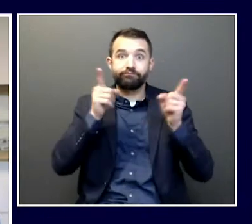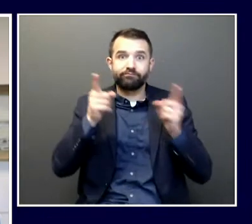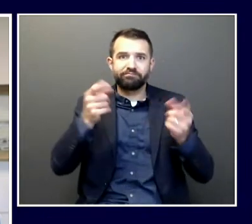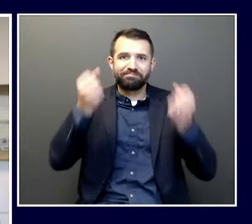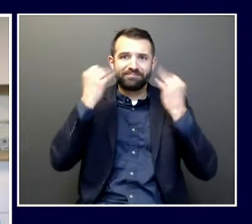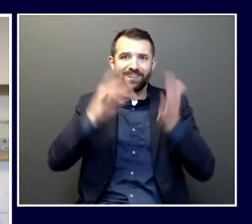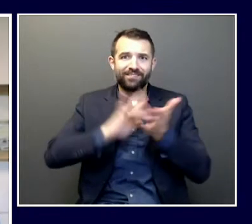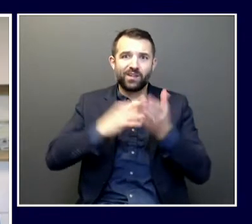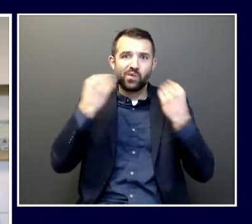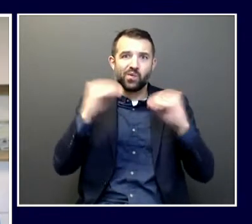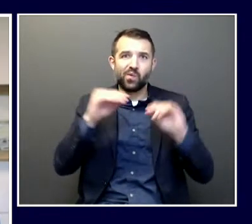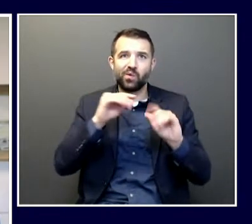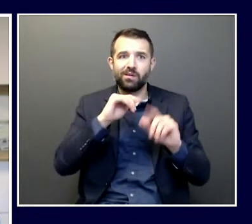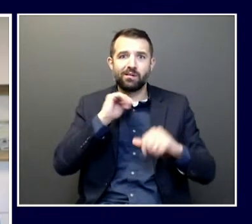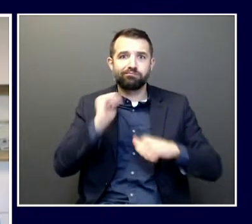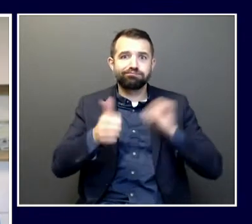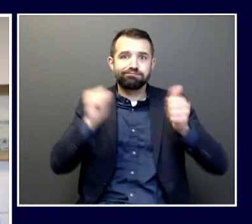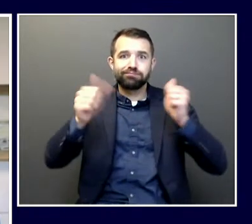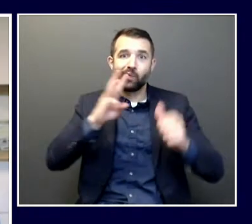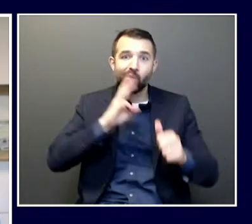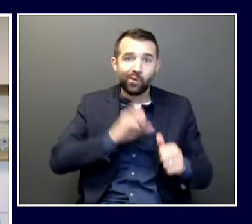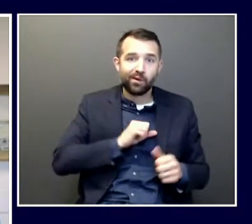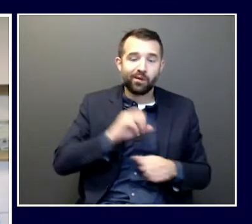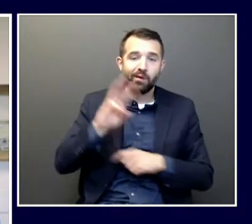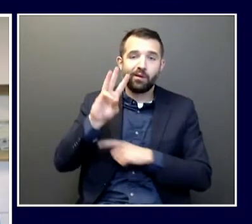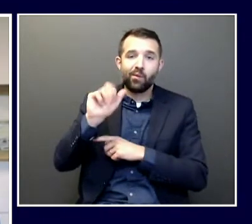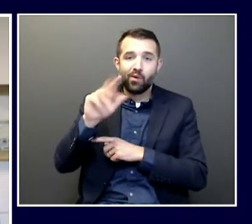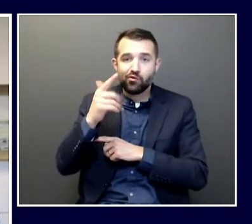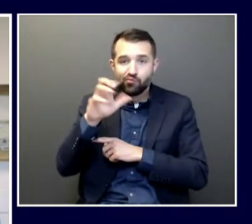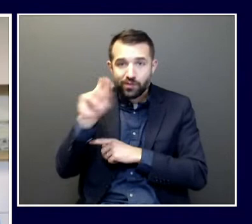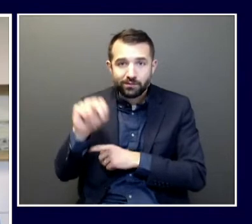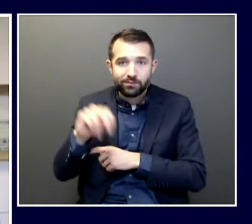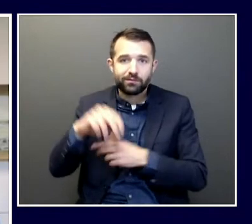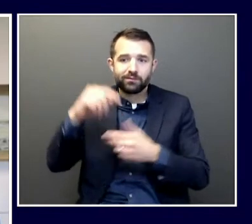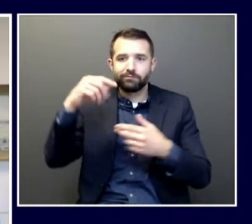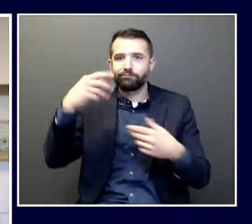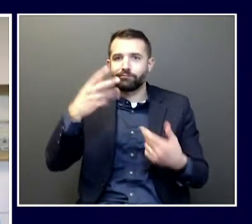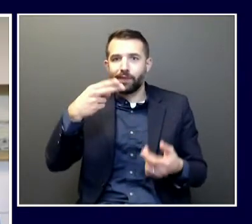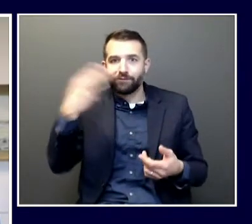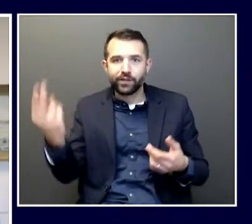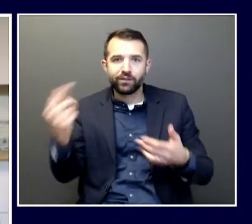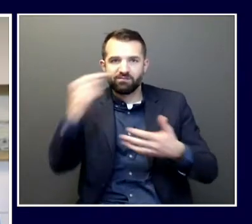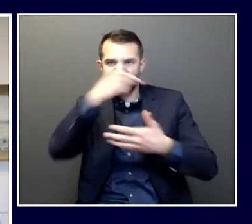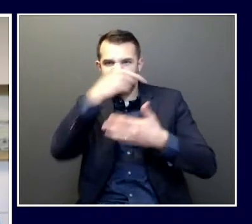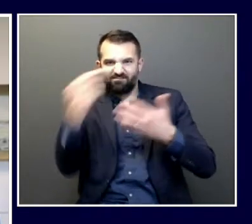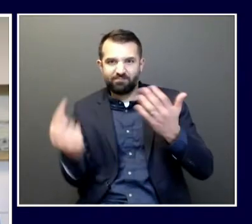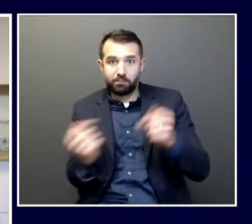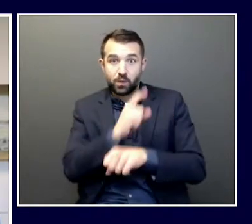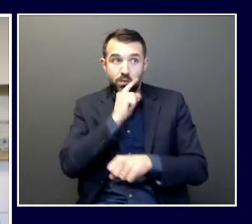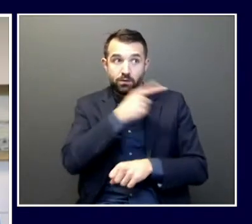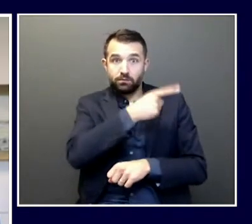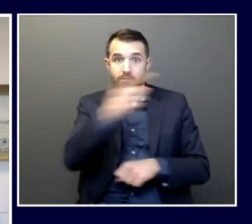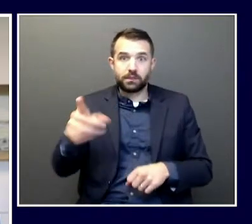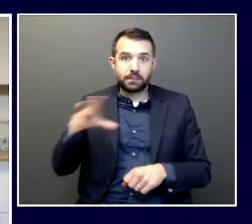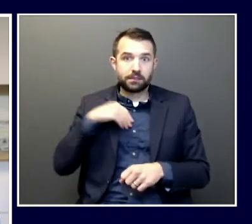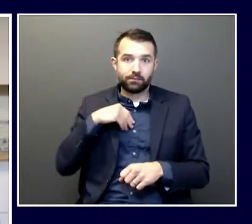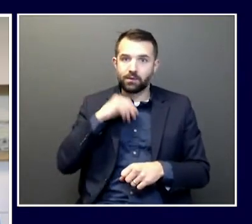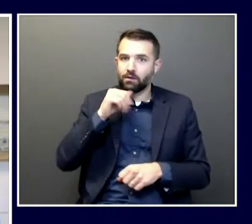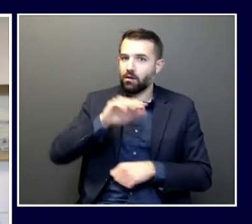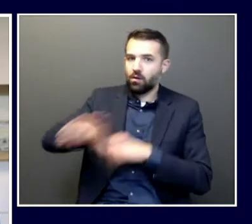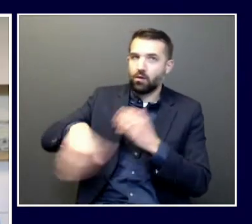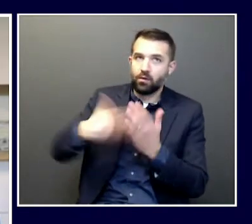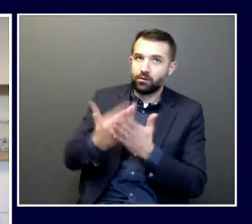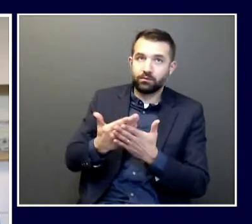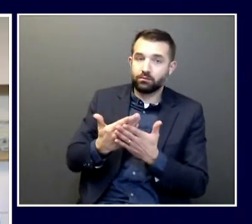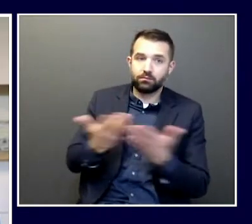and chain pharmacies in Maine were getting on board with pediatric vaccine. Not all of them have yet. That too is going to take a bit more time,